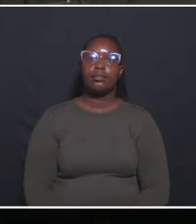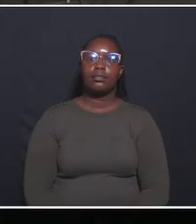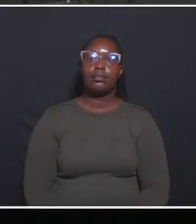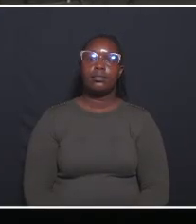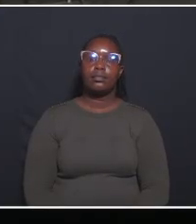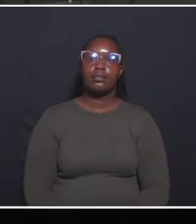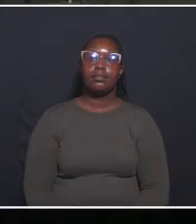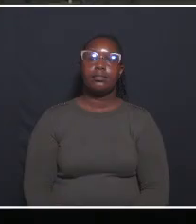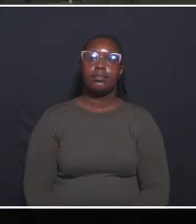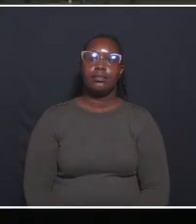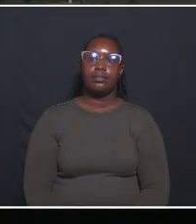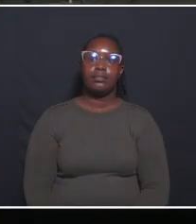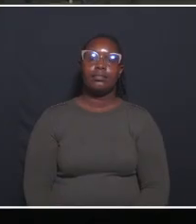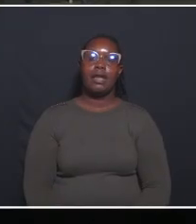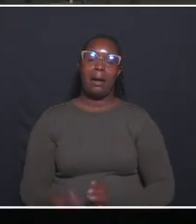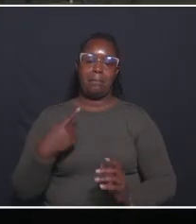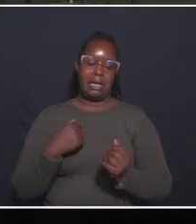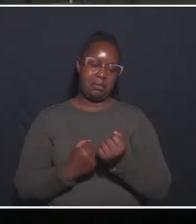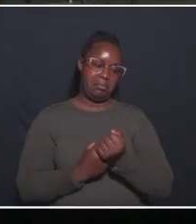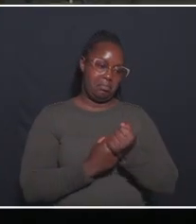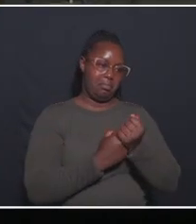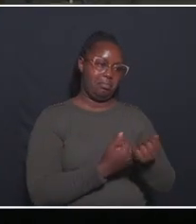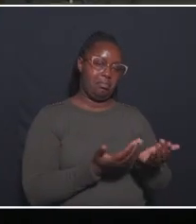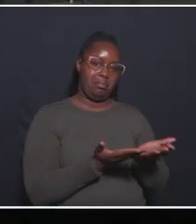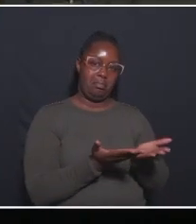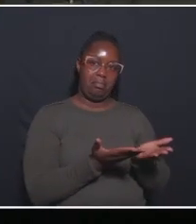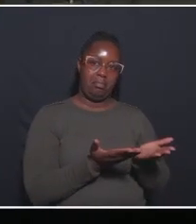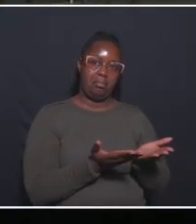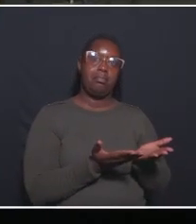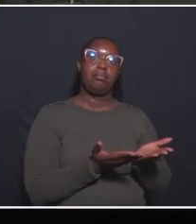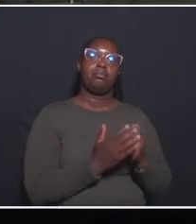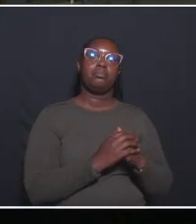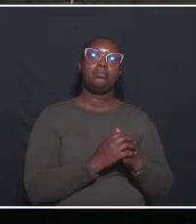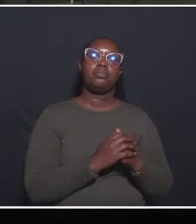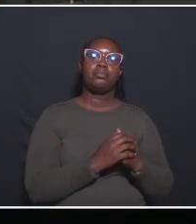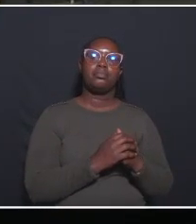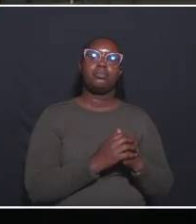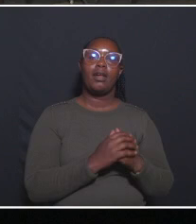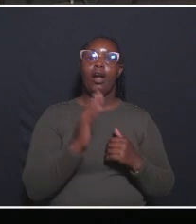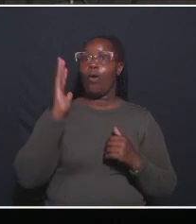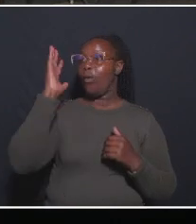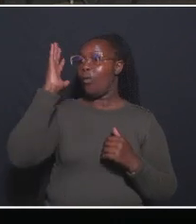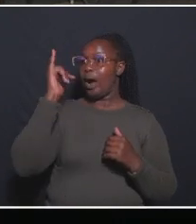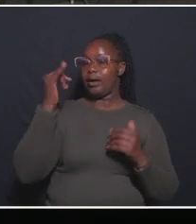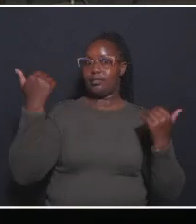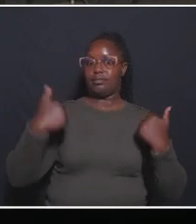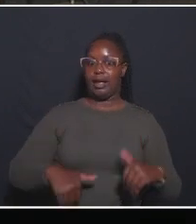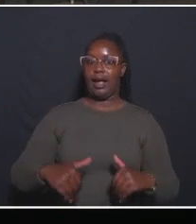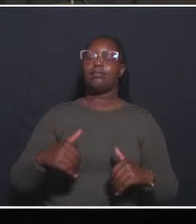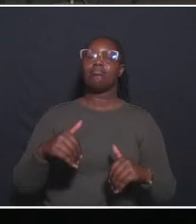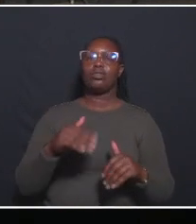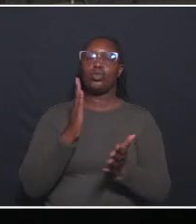Well, I'll just echo what they have said. I don't think, because I've been in similar